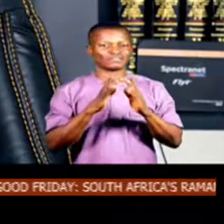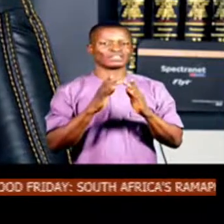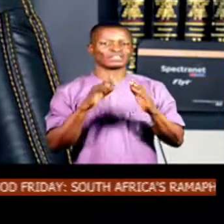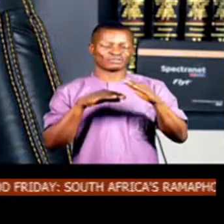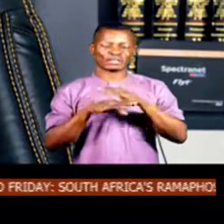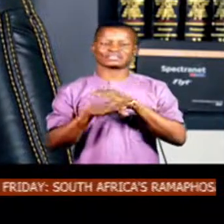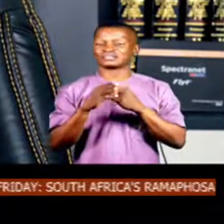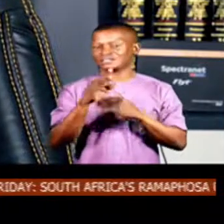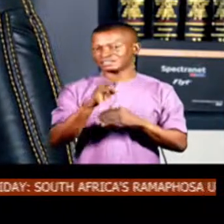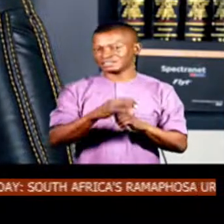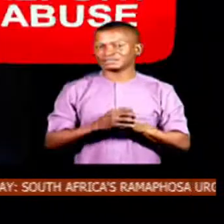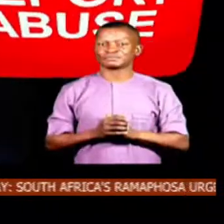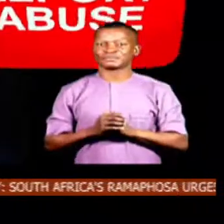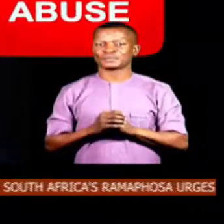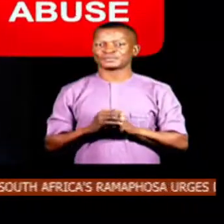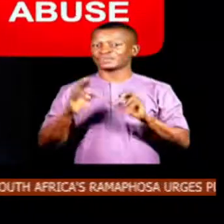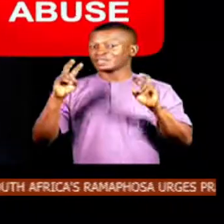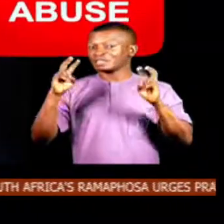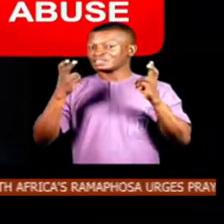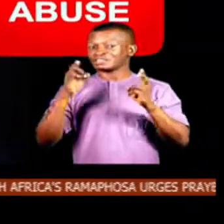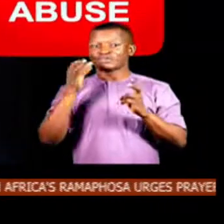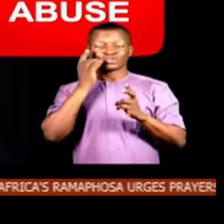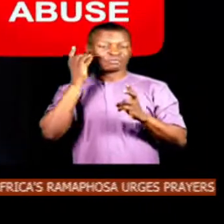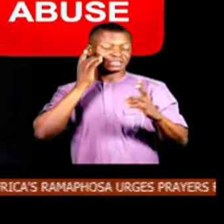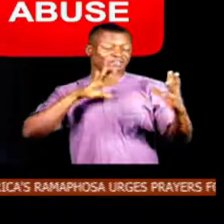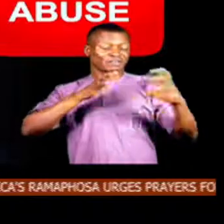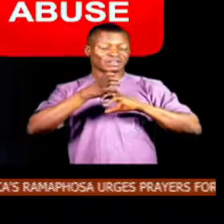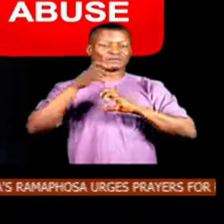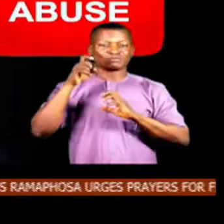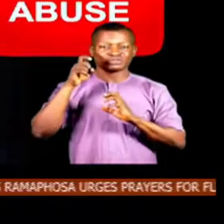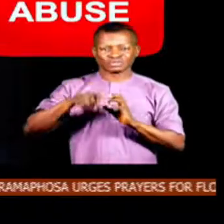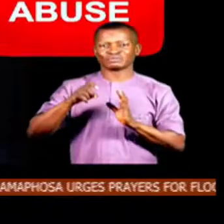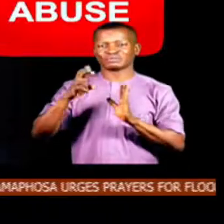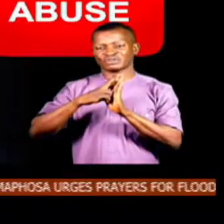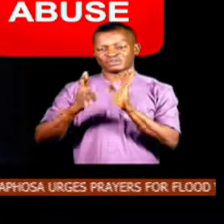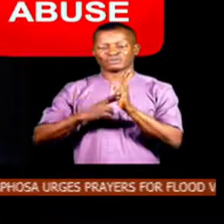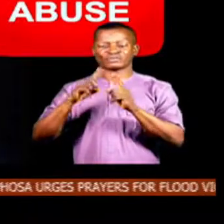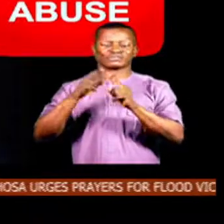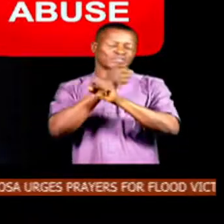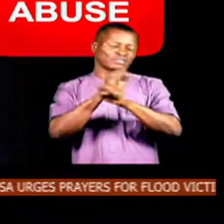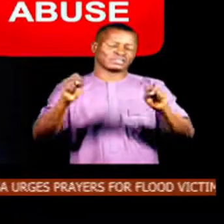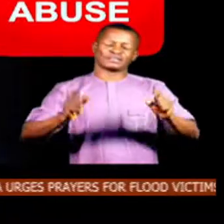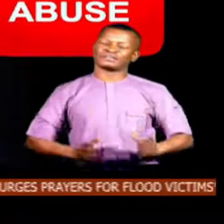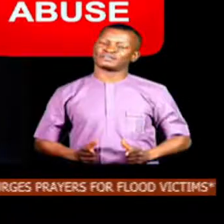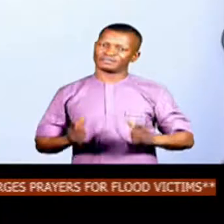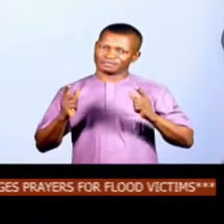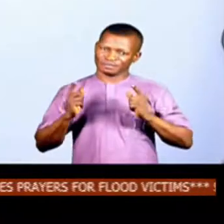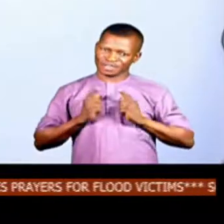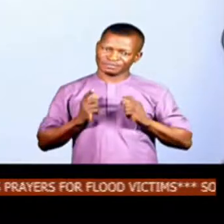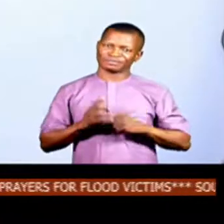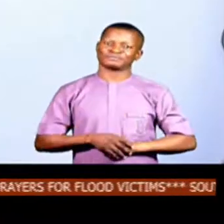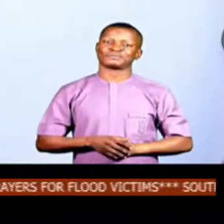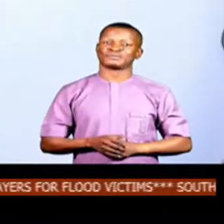survivors can access. Cases of domestic violence should be reported to save